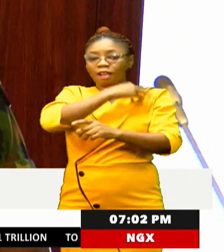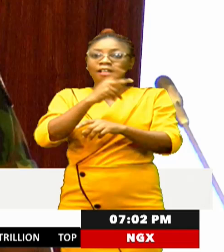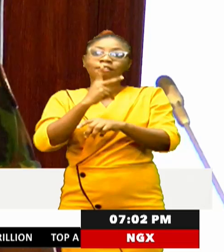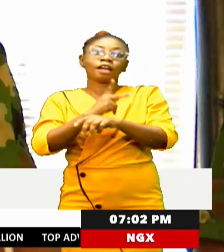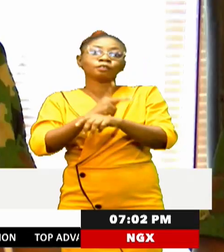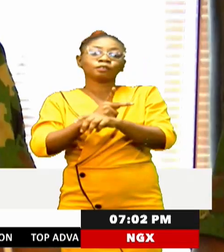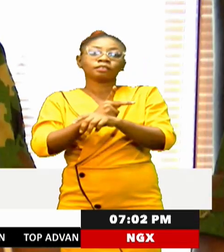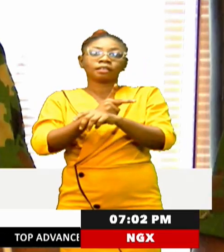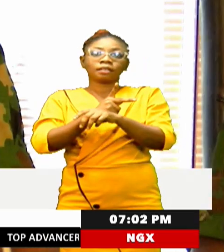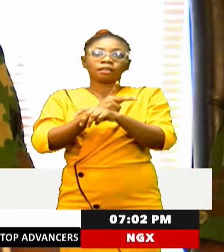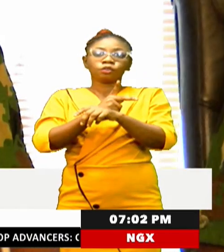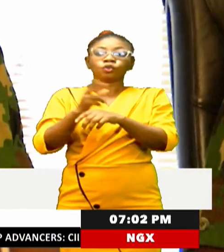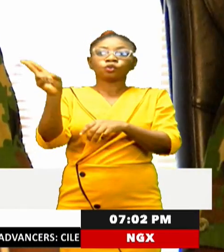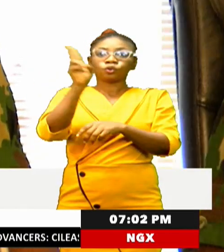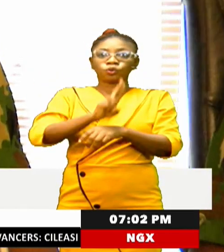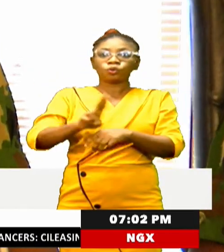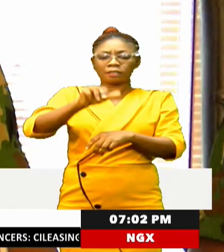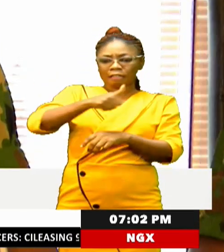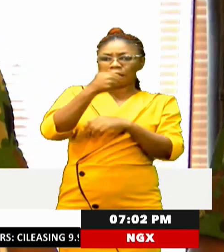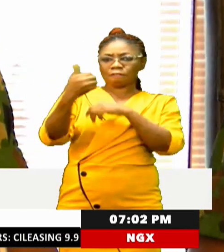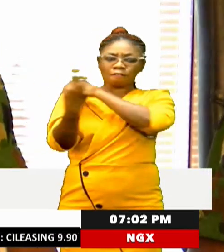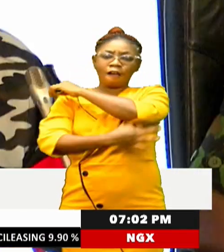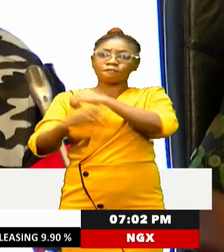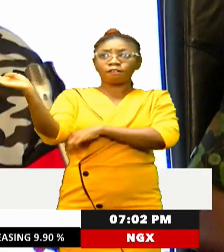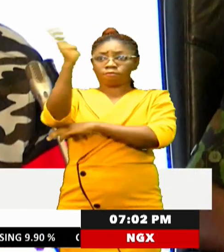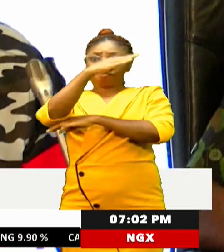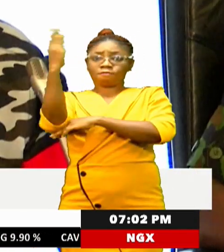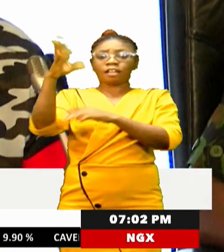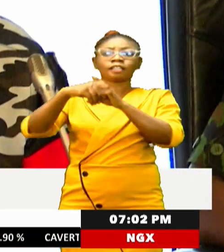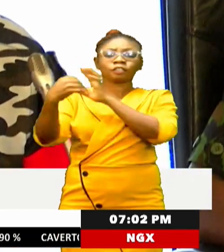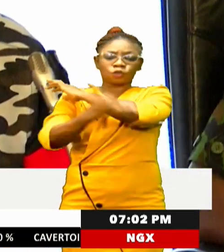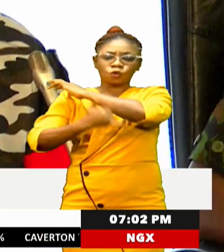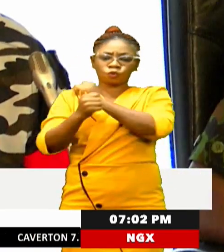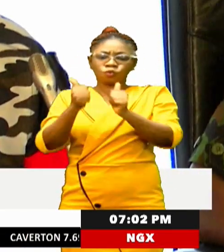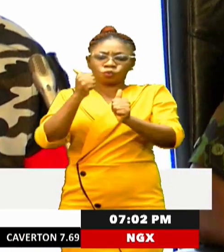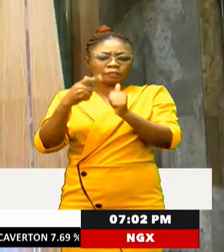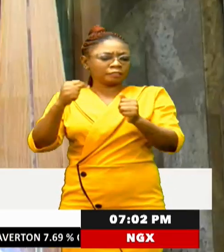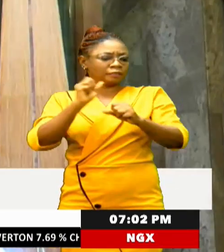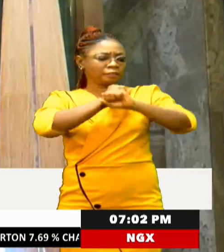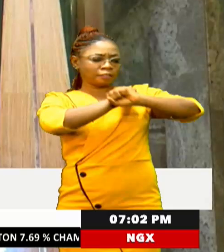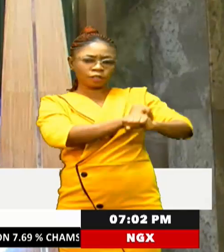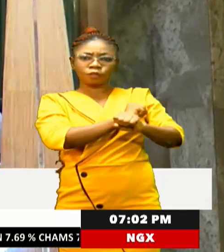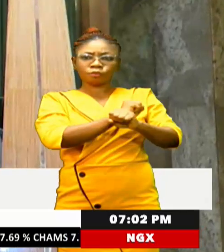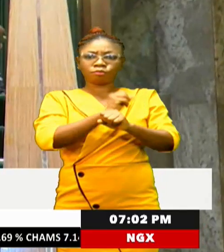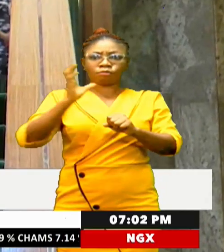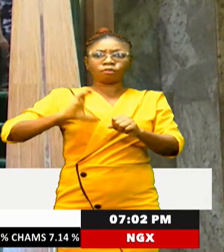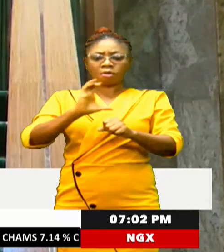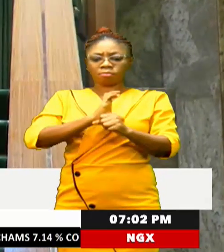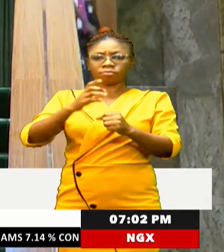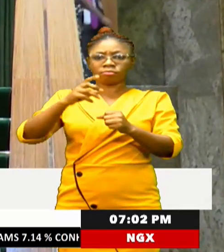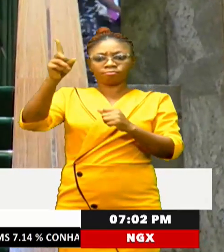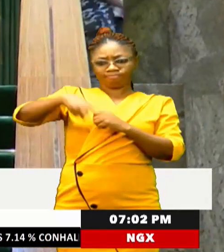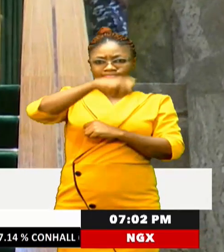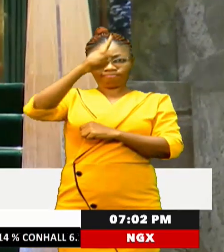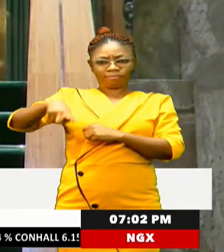flying another foreign flag in the country, which these Security Council condemned totally. Let's take a listen